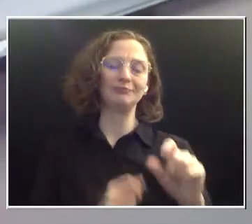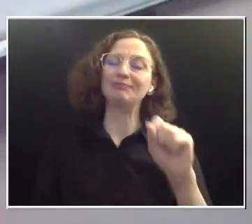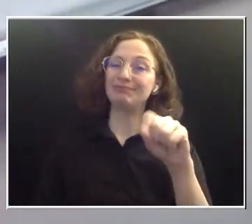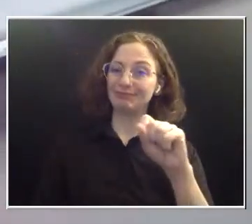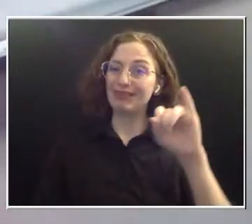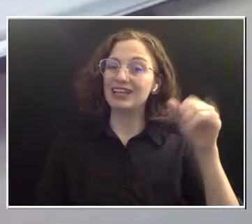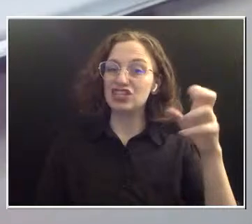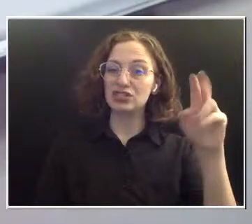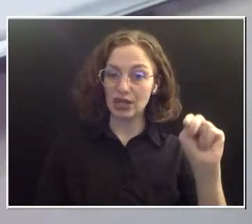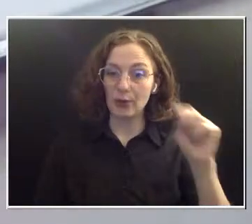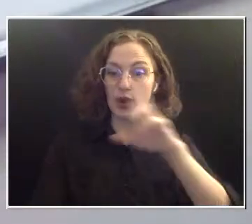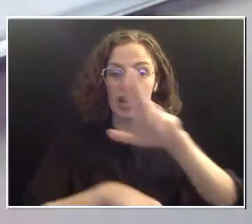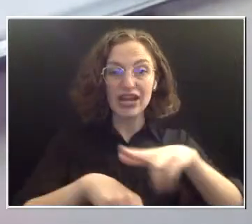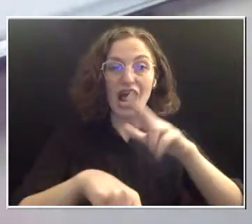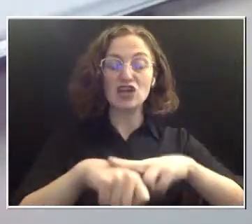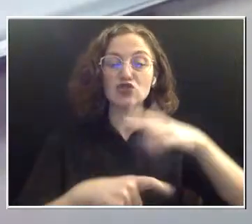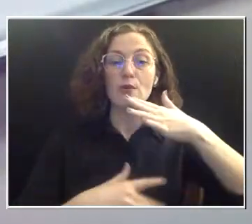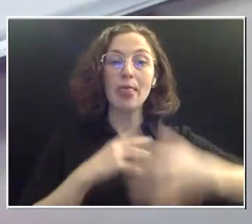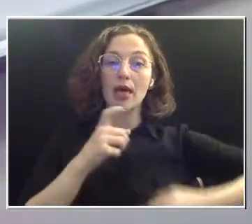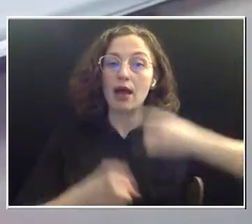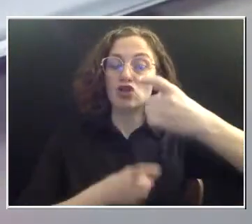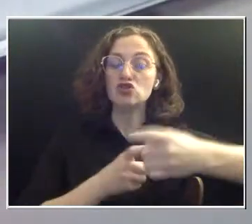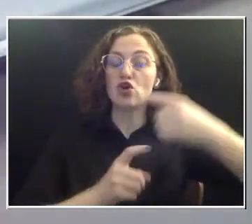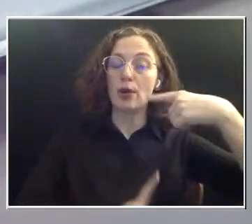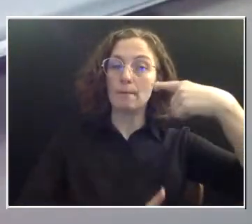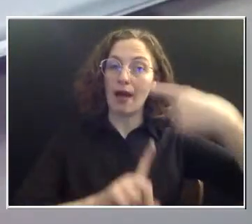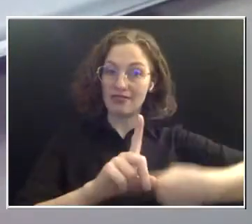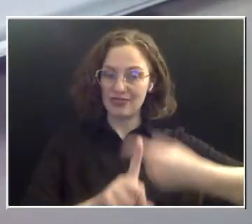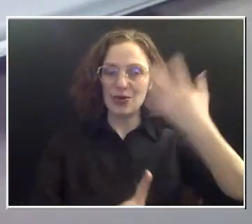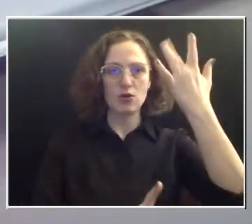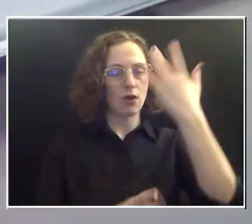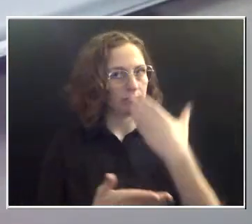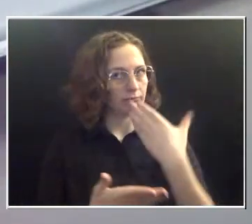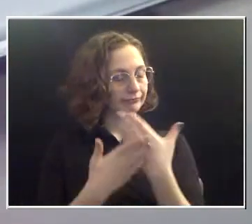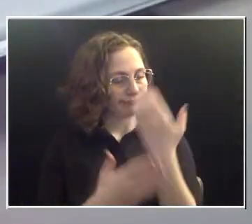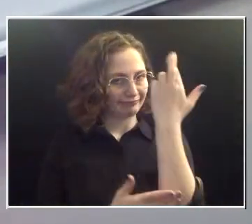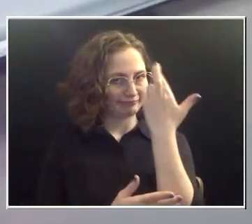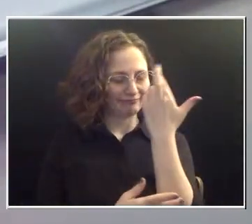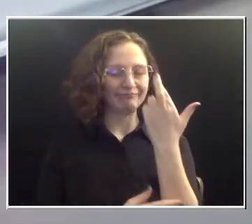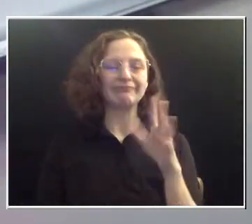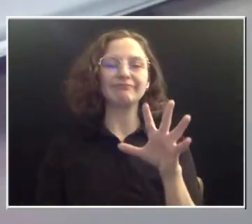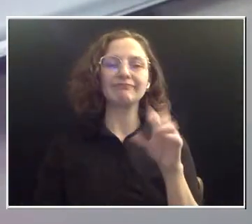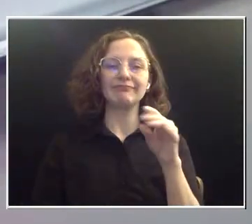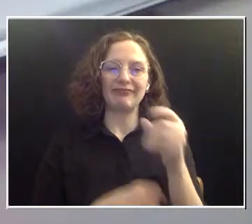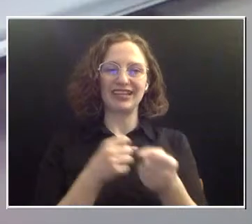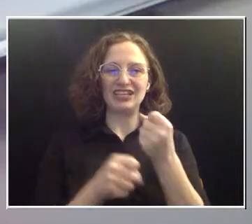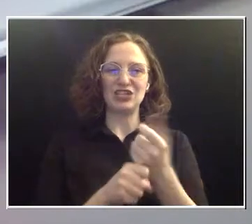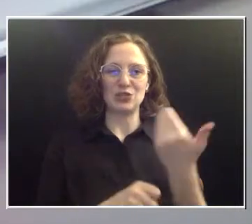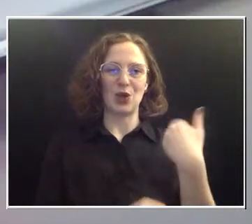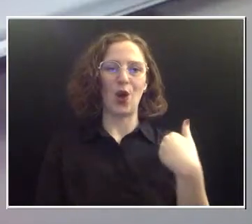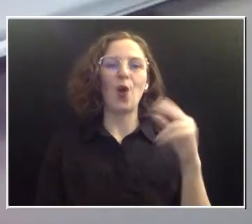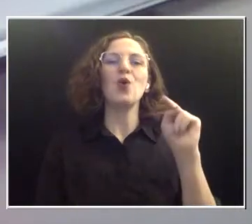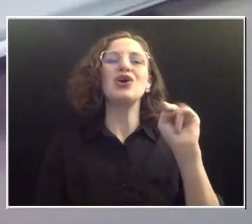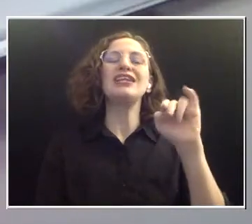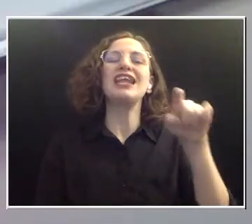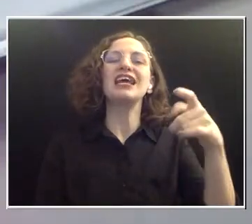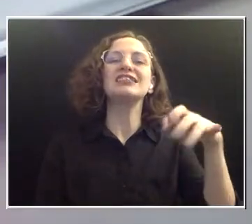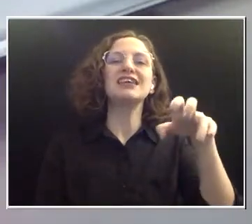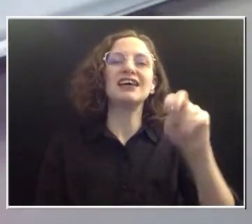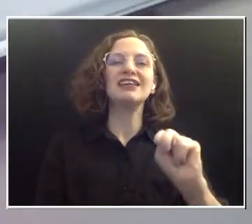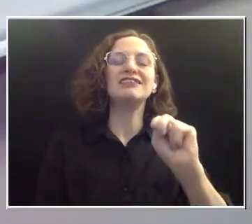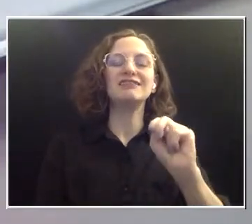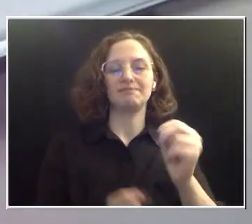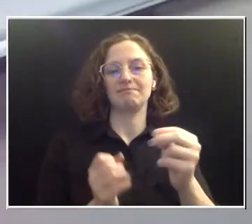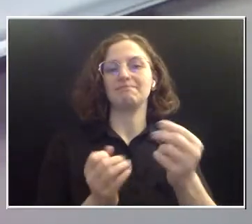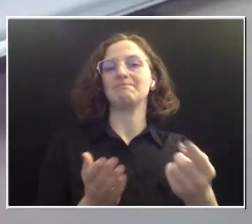for a very strategic reason. About 50 years ago, President Richard Nixon signed into effect